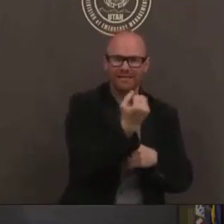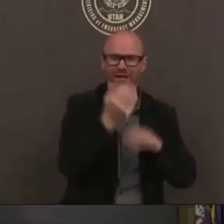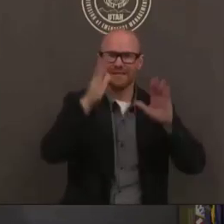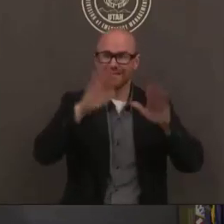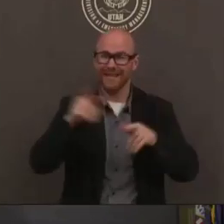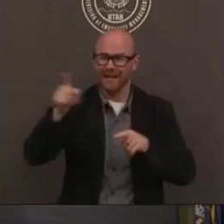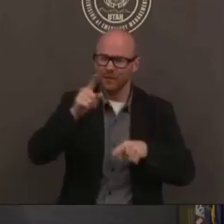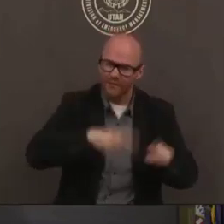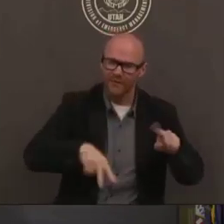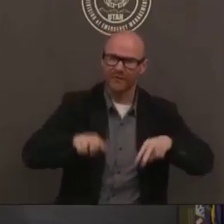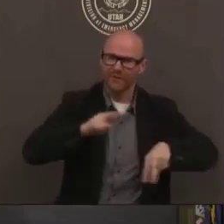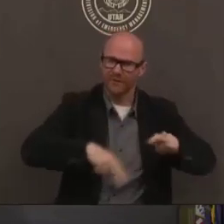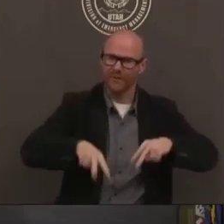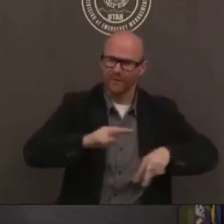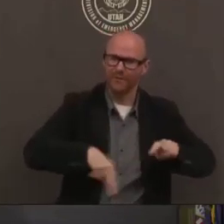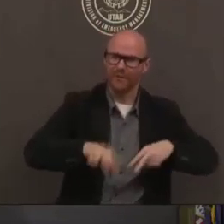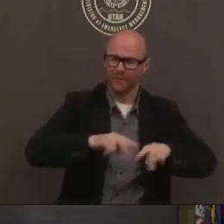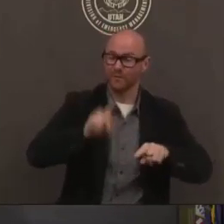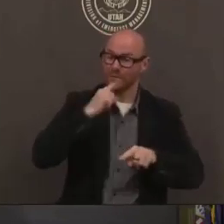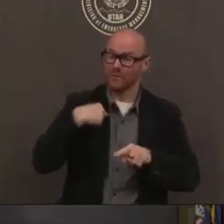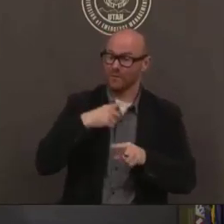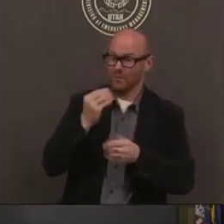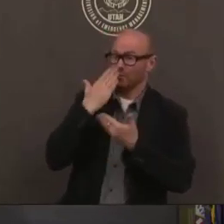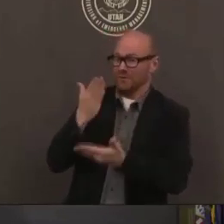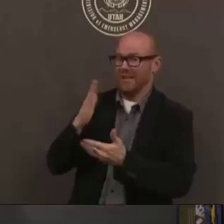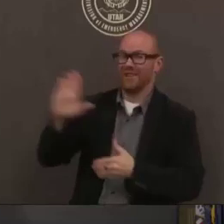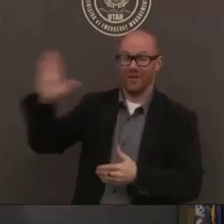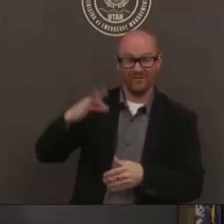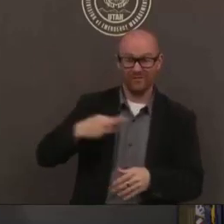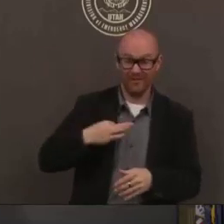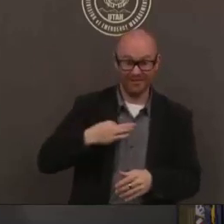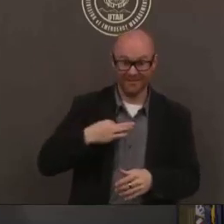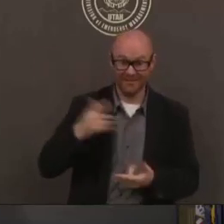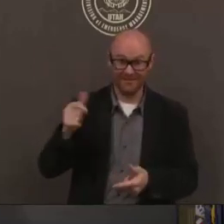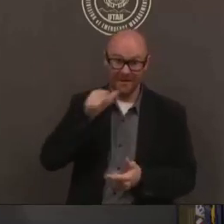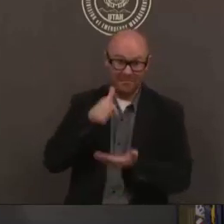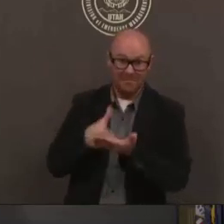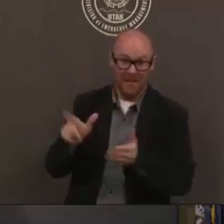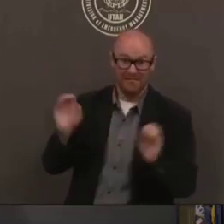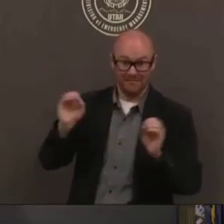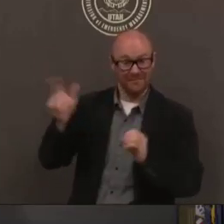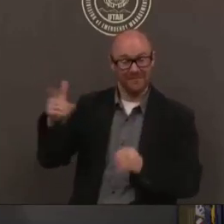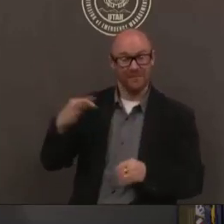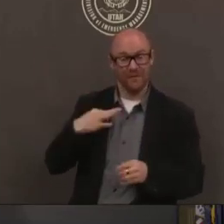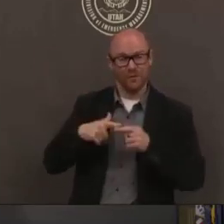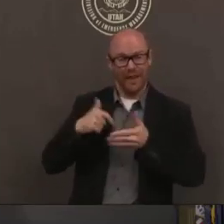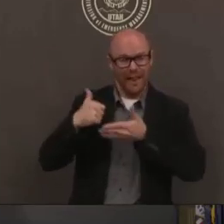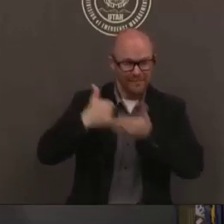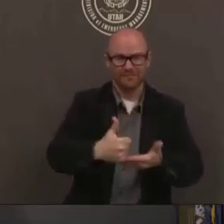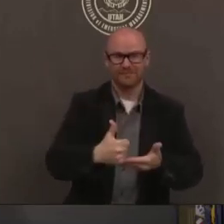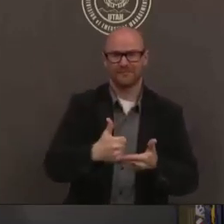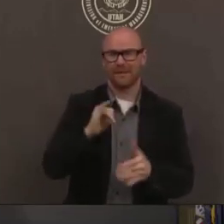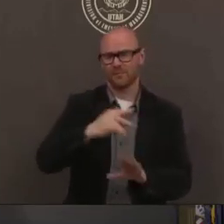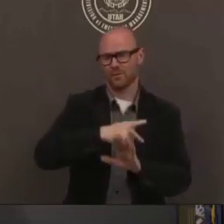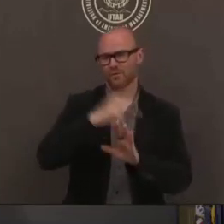applications, and we really appreciate their volunteering to help get this to happen so